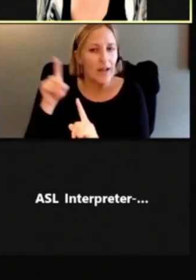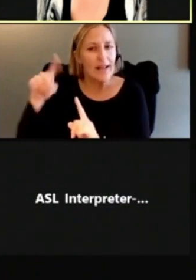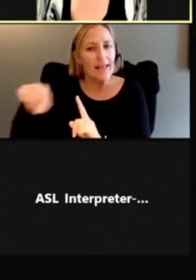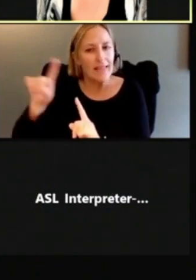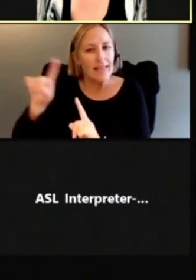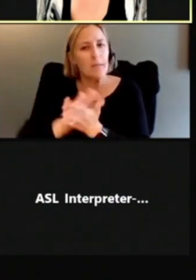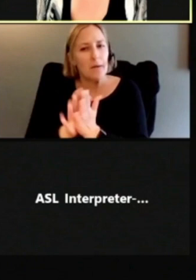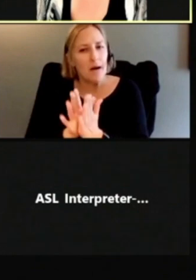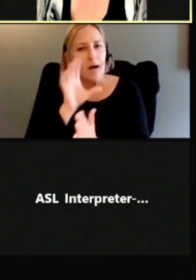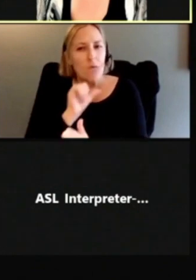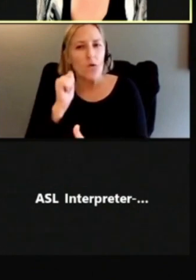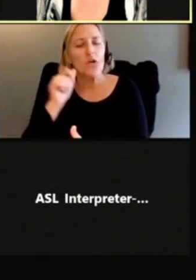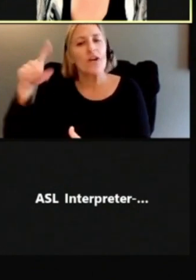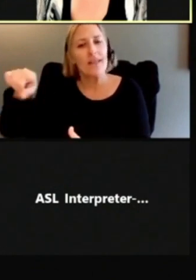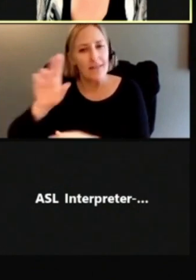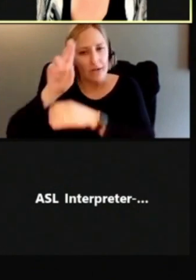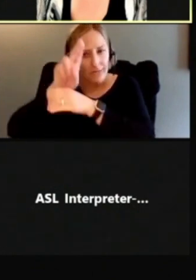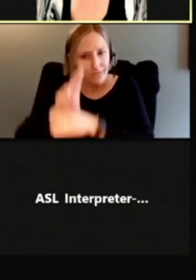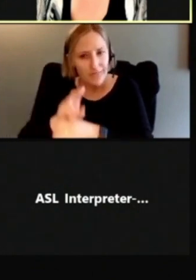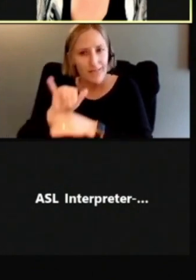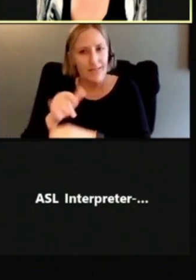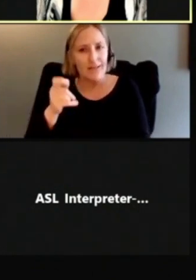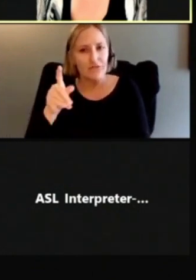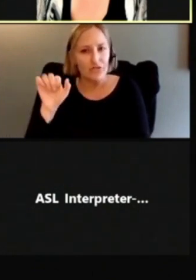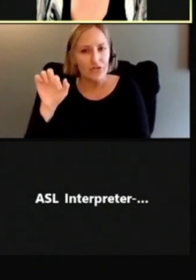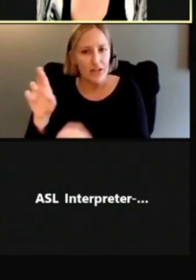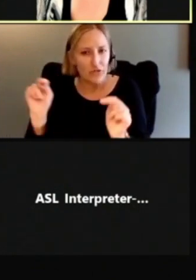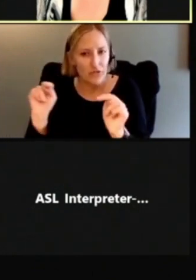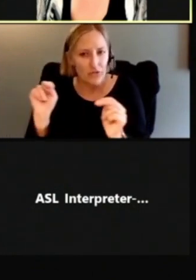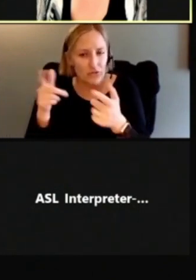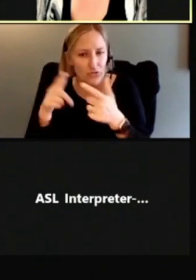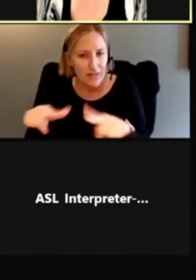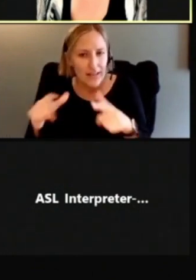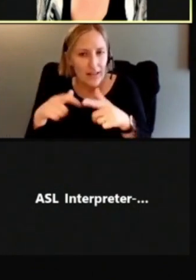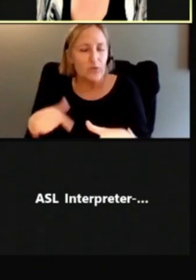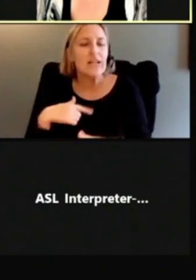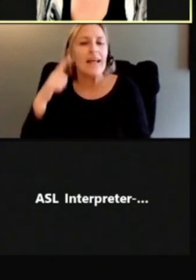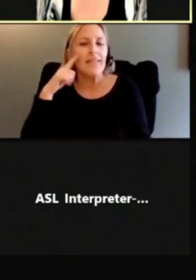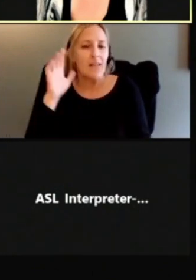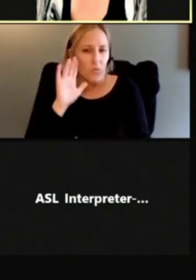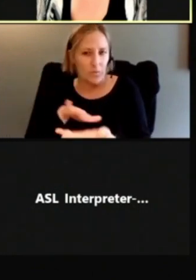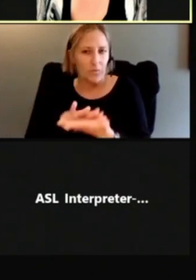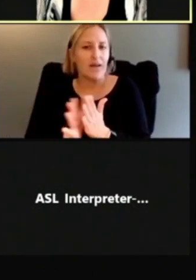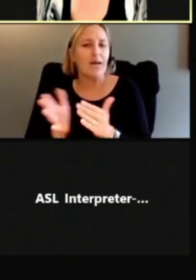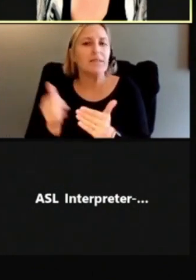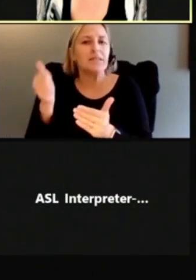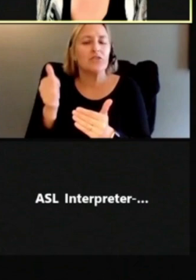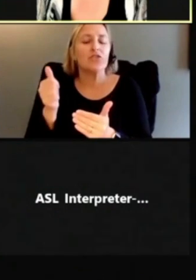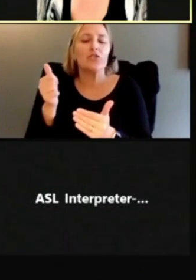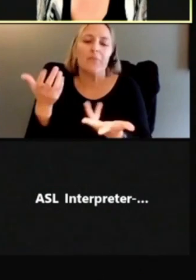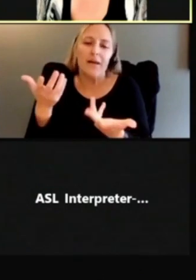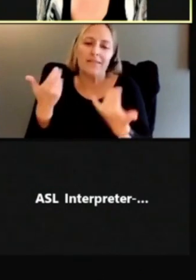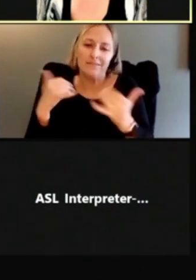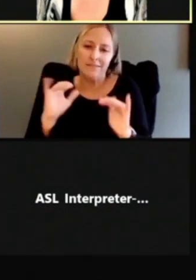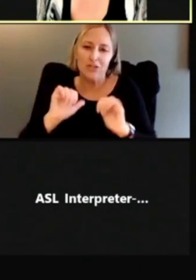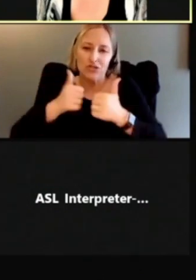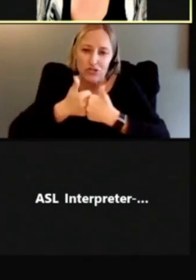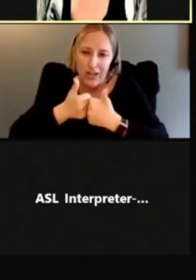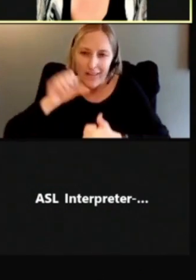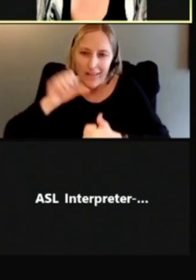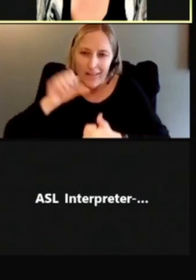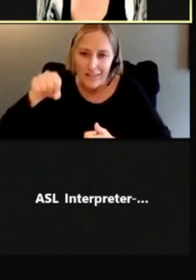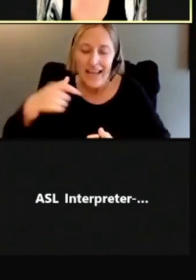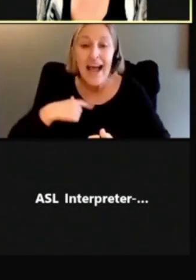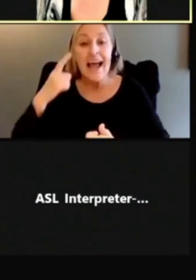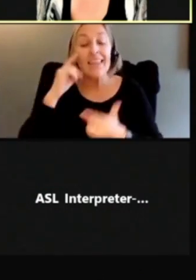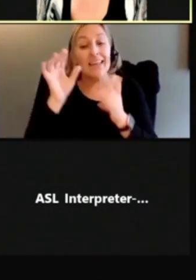used to a gender neutral language. So I think it'll get easier, but it is a challenge for sure. But I think it's worth the effort,